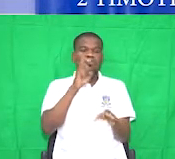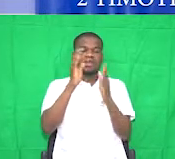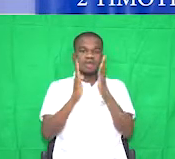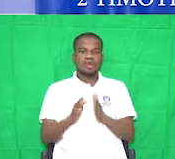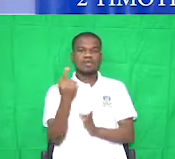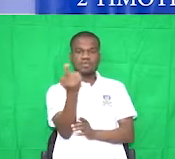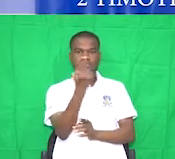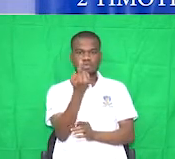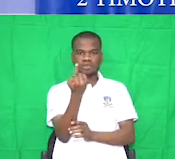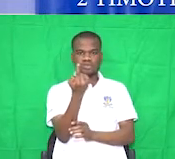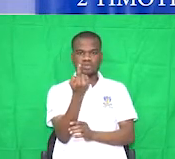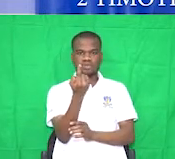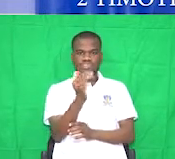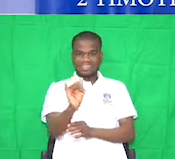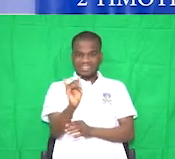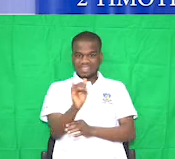officer.